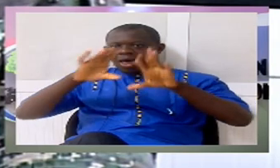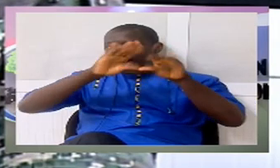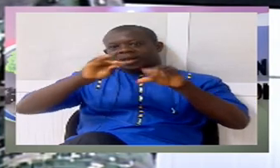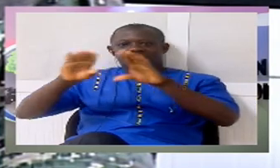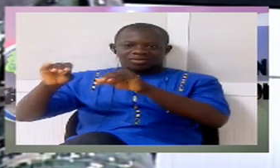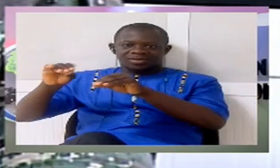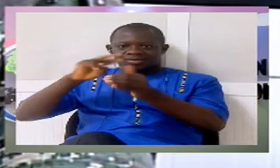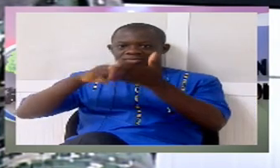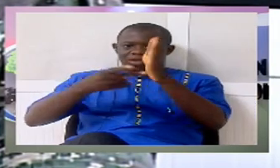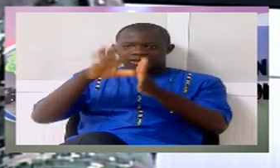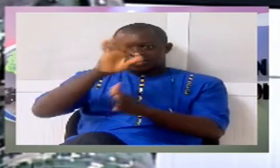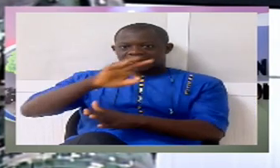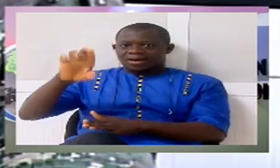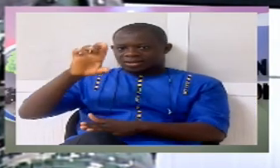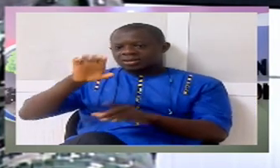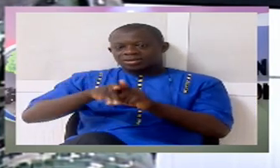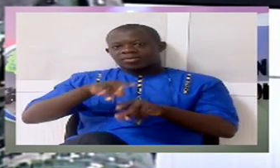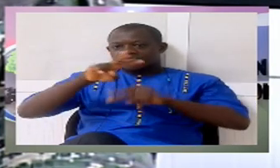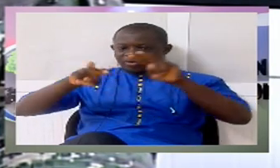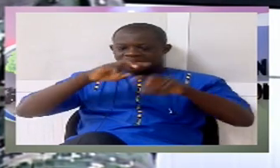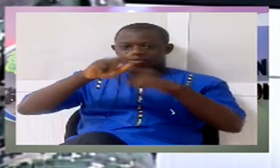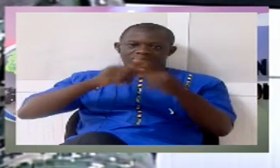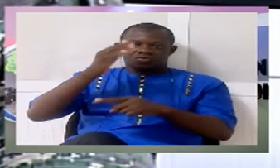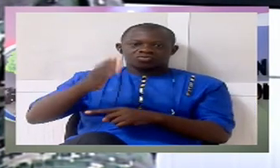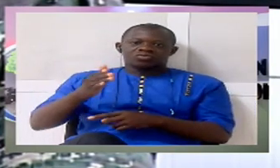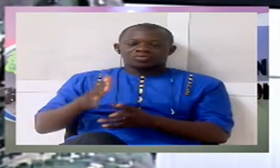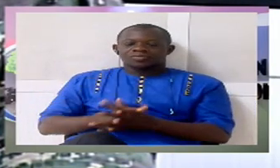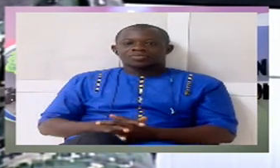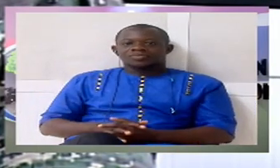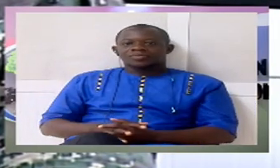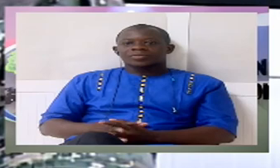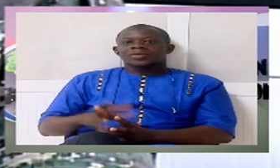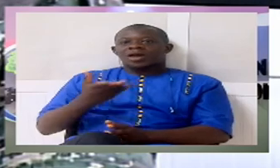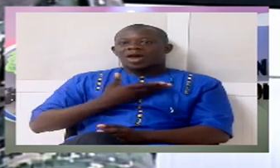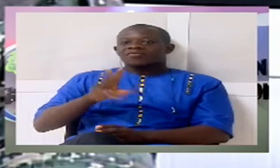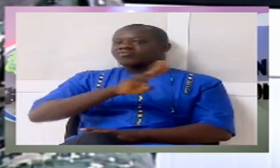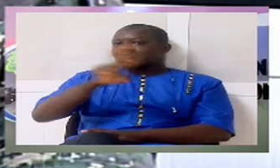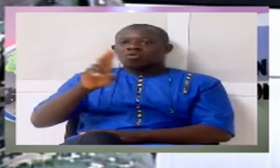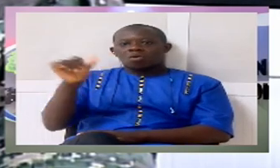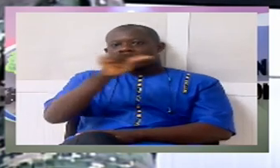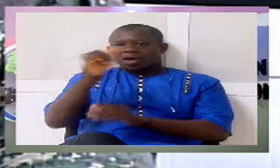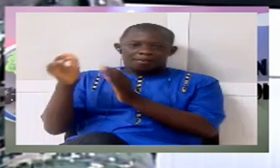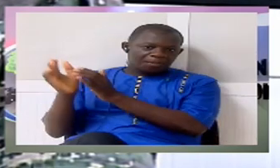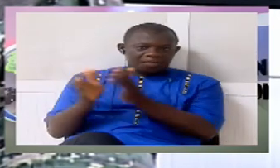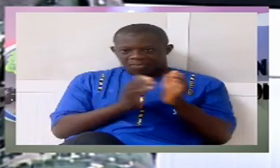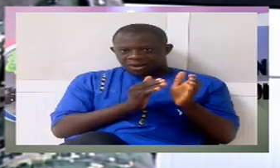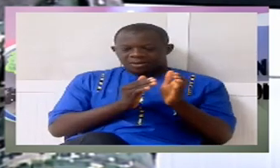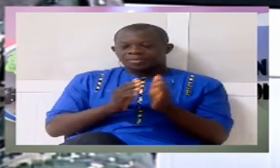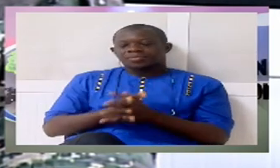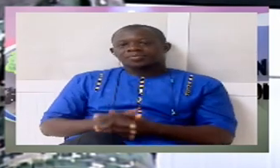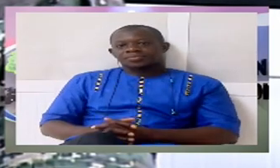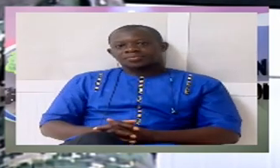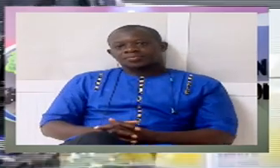weralala nakne li nyo defini diga mom len ci ut. There is no other agenda. Amud lenen lo hamne mom len ci